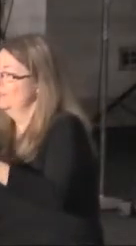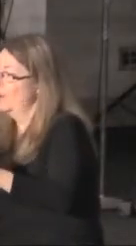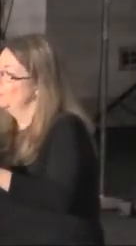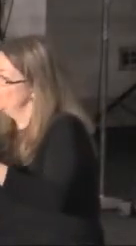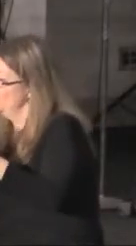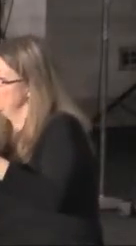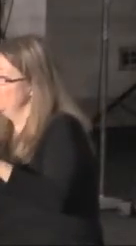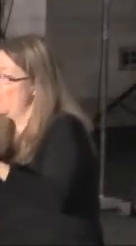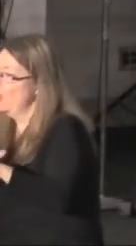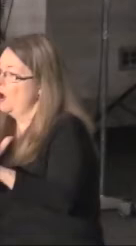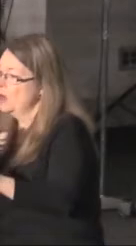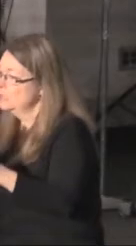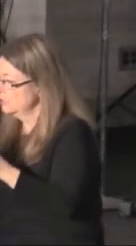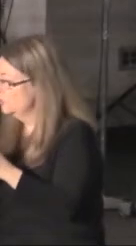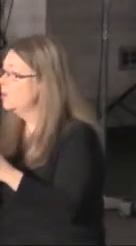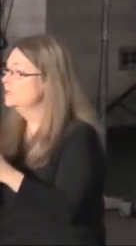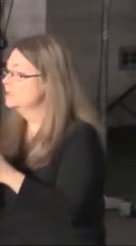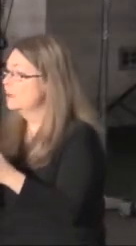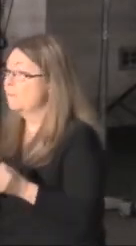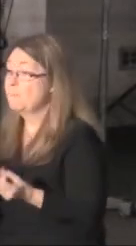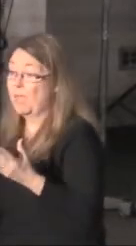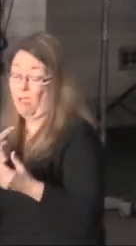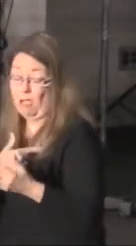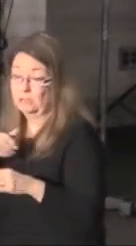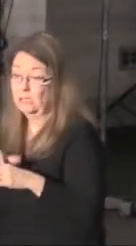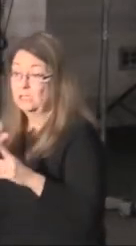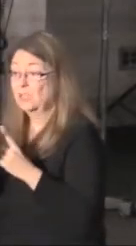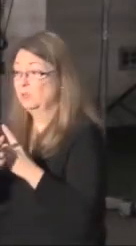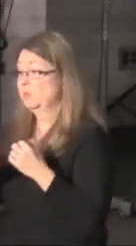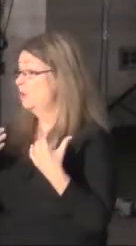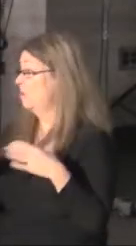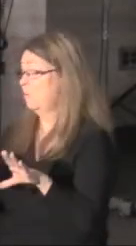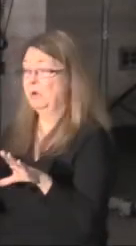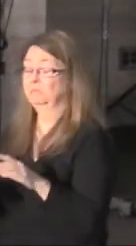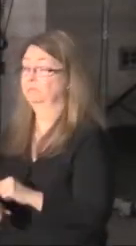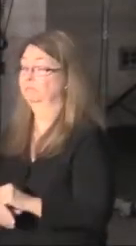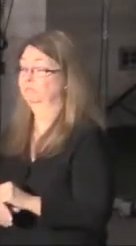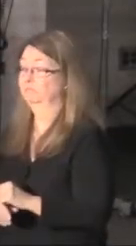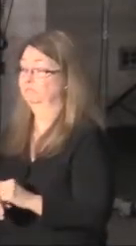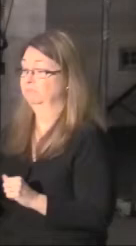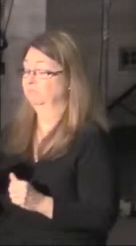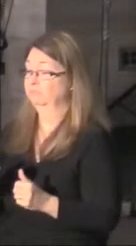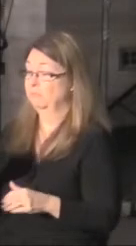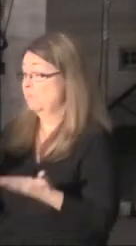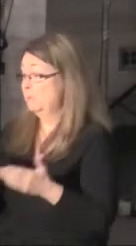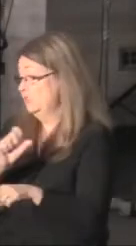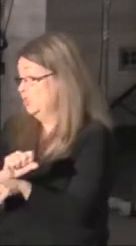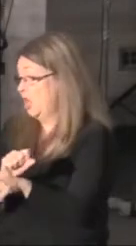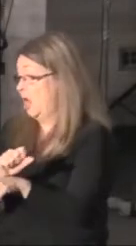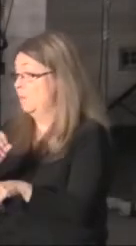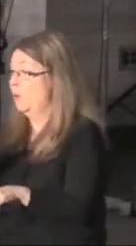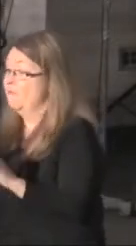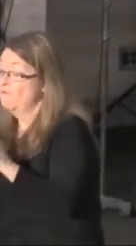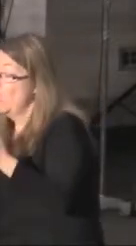perspective on our circumstance or our situation. And look, a lot of us are in a situation this year that we don't necessarily want to be in, whether that's in our jobs or